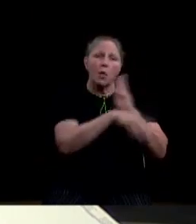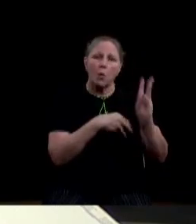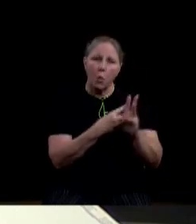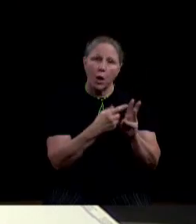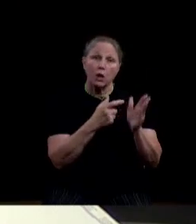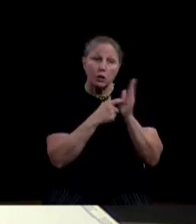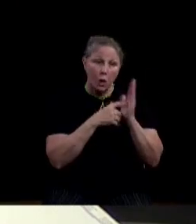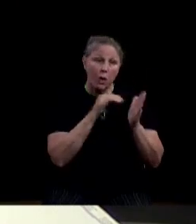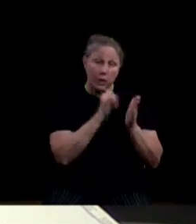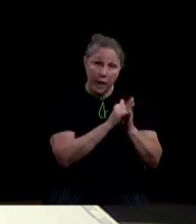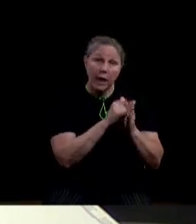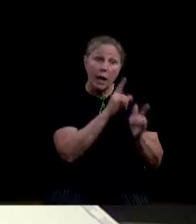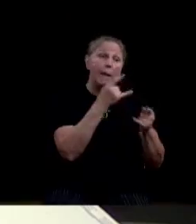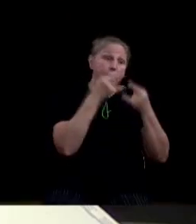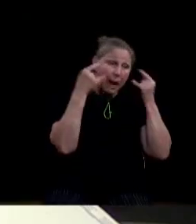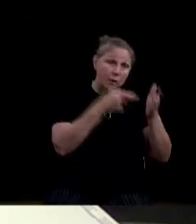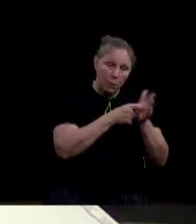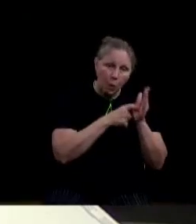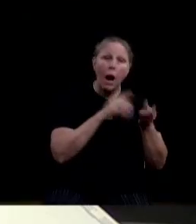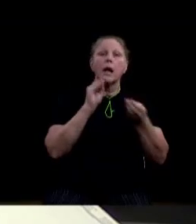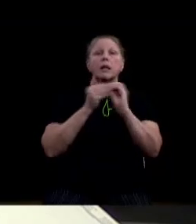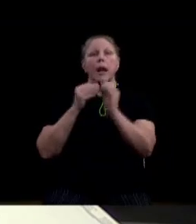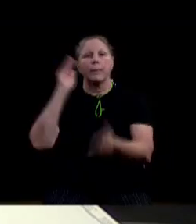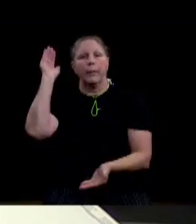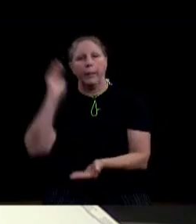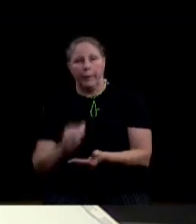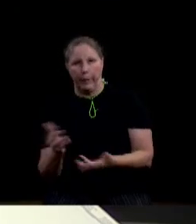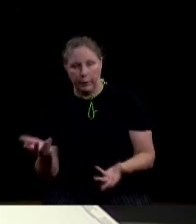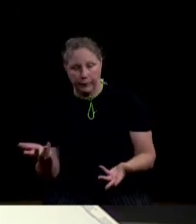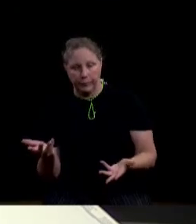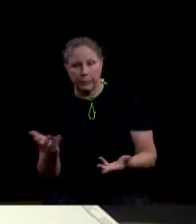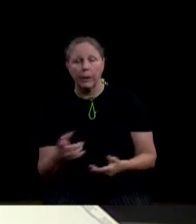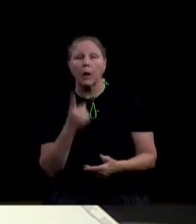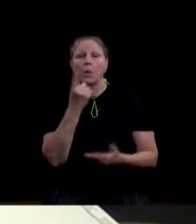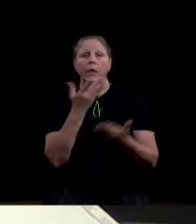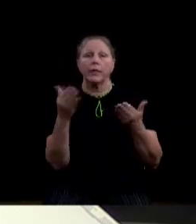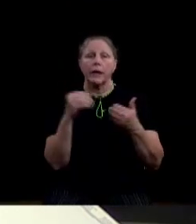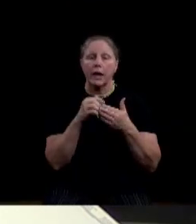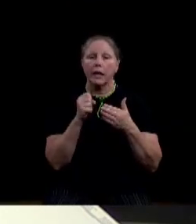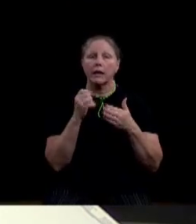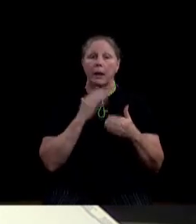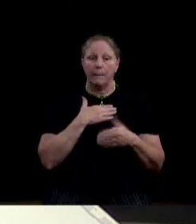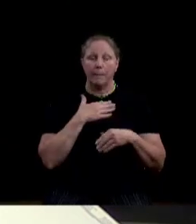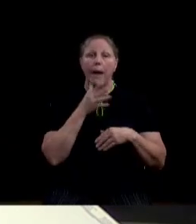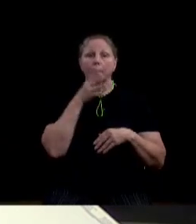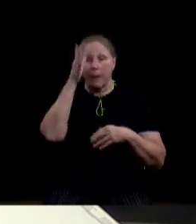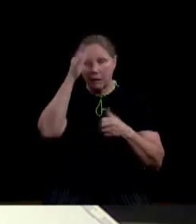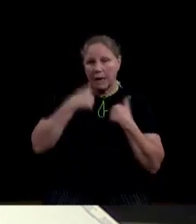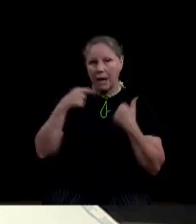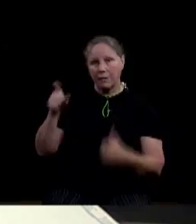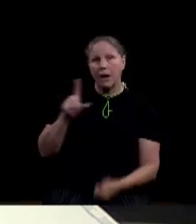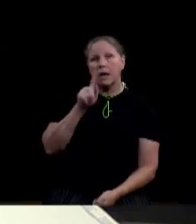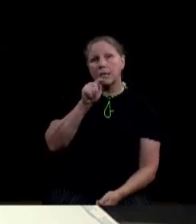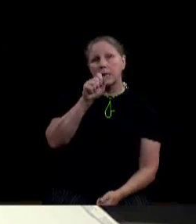and masks. One of them being the country my parents live in, Taiwan, which has gone 2 months now with 0 community